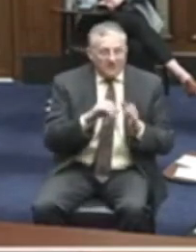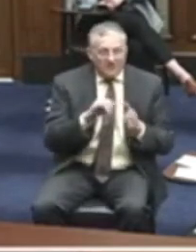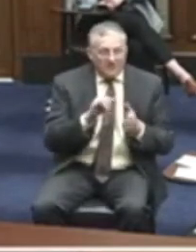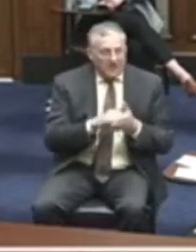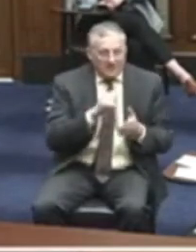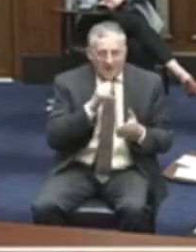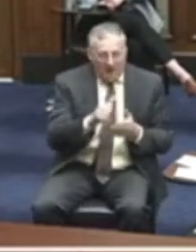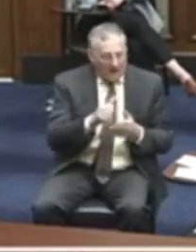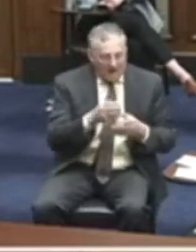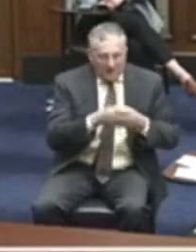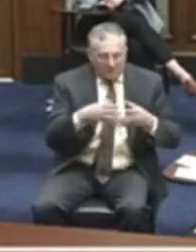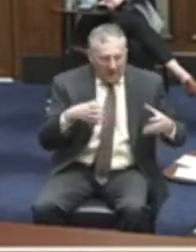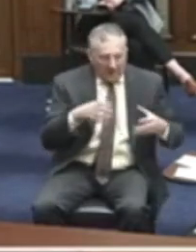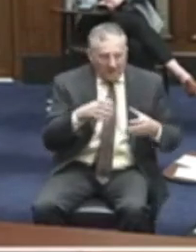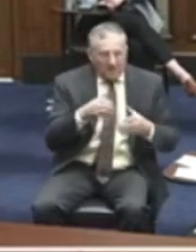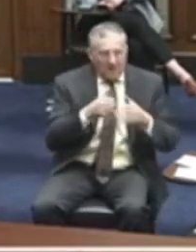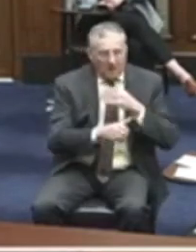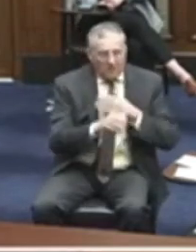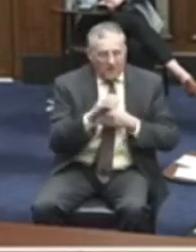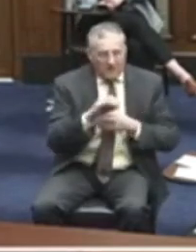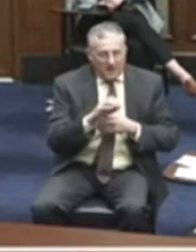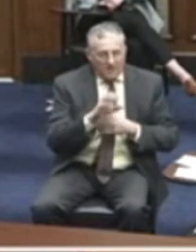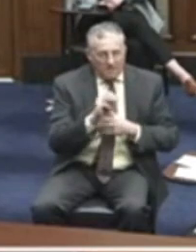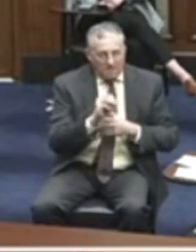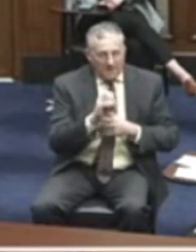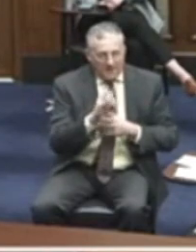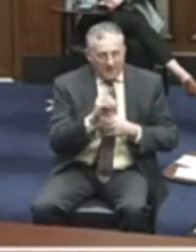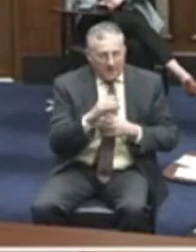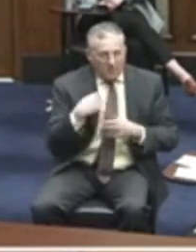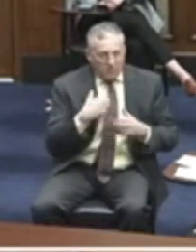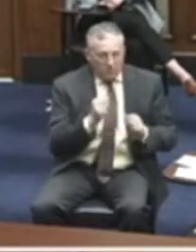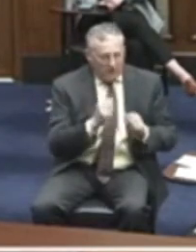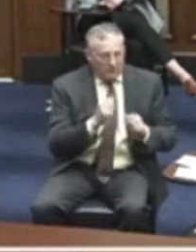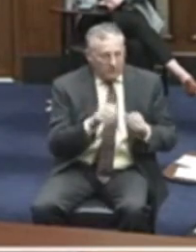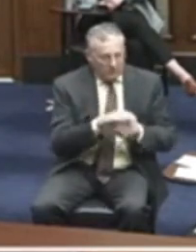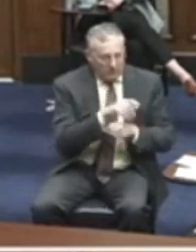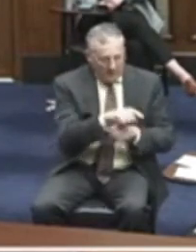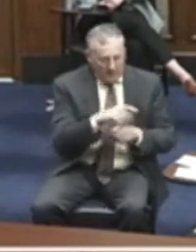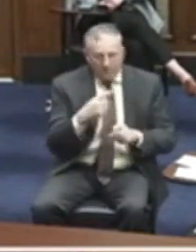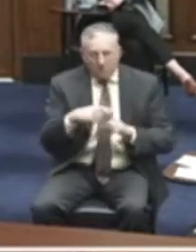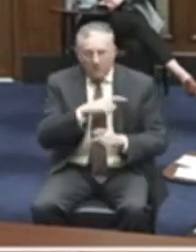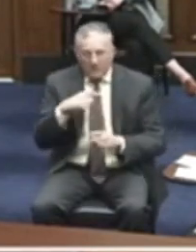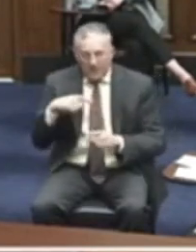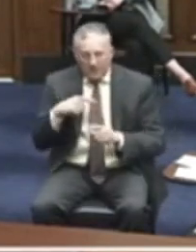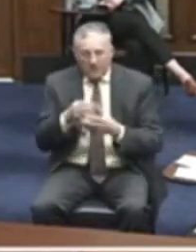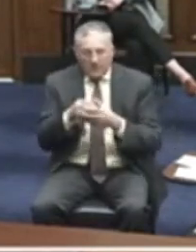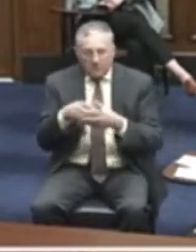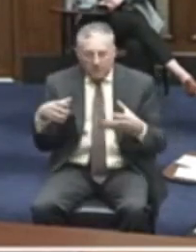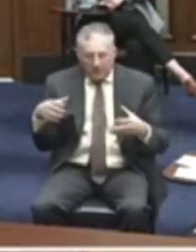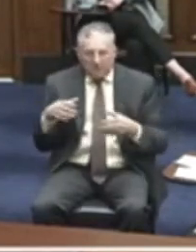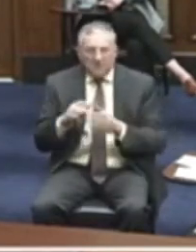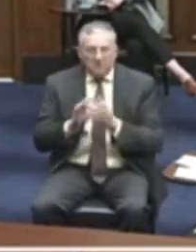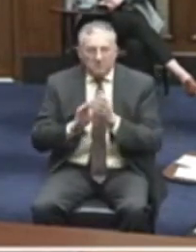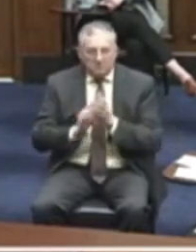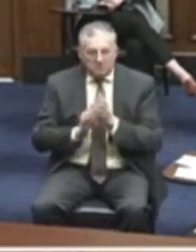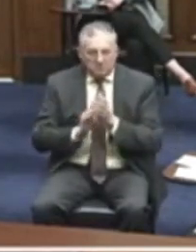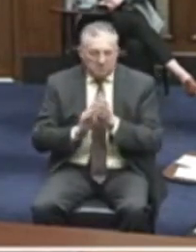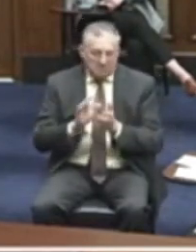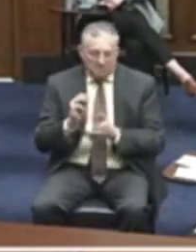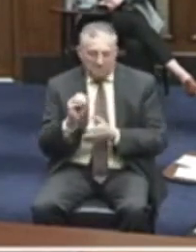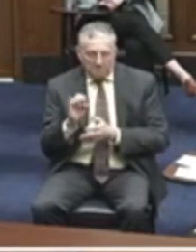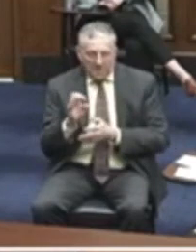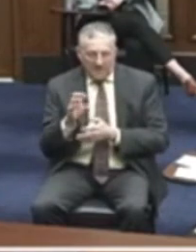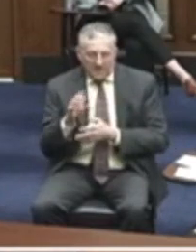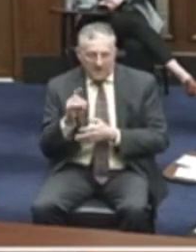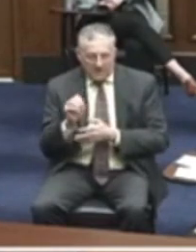Medicaid under the ACA, as well as legislation to expand Medicare benefits for older Americans and